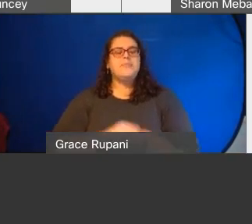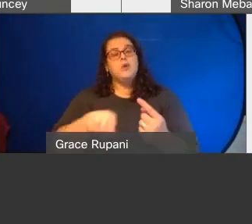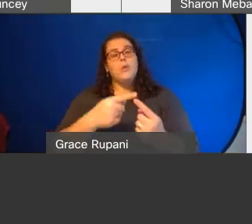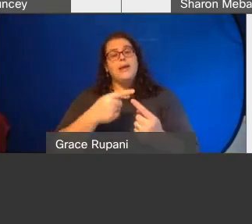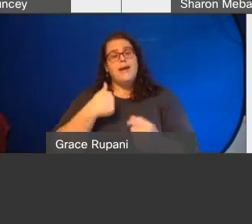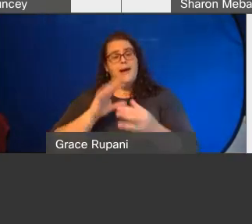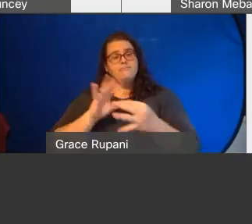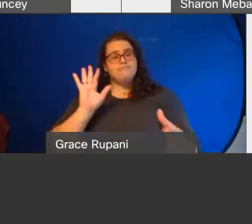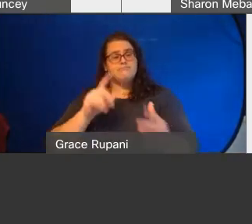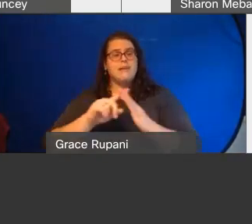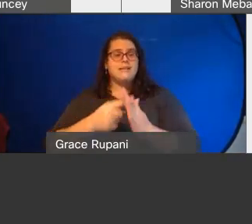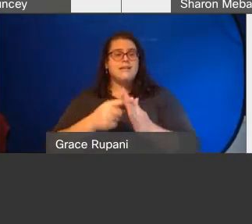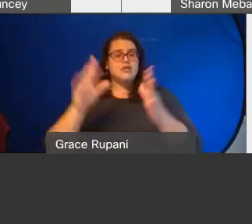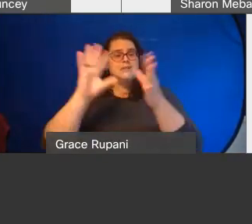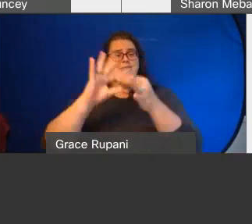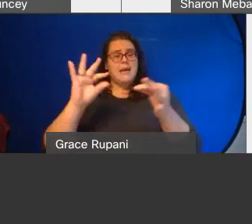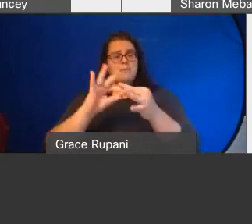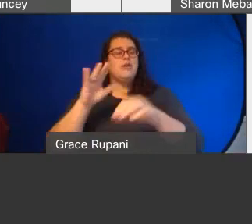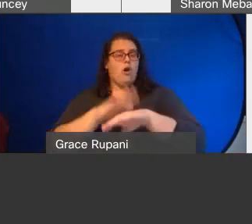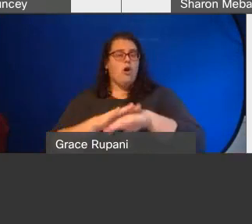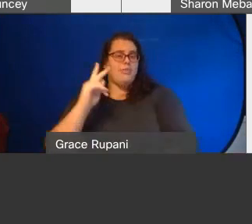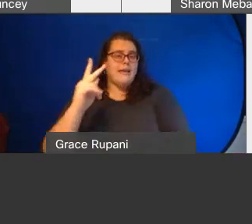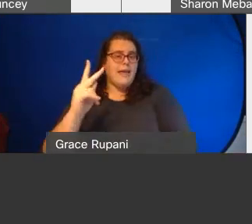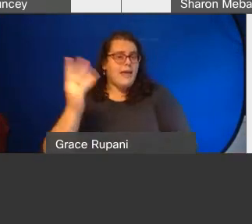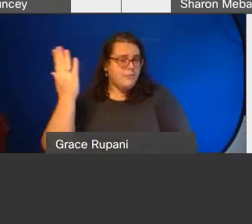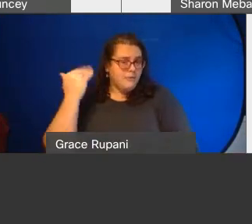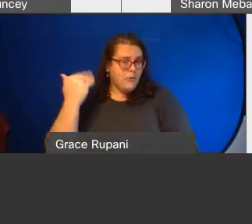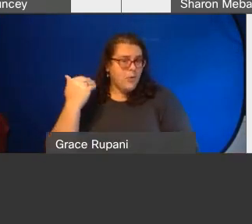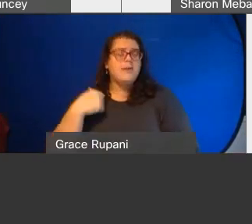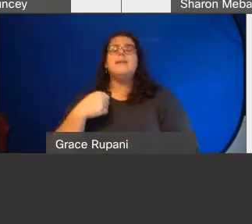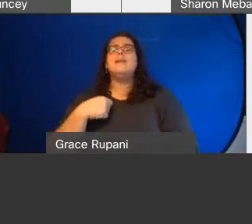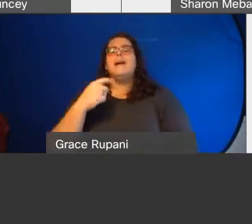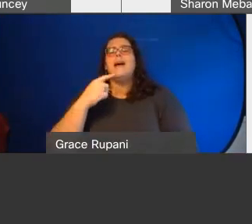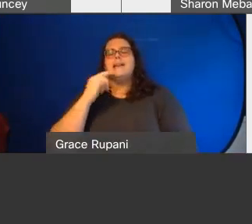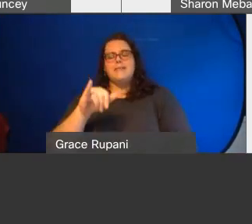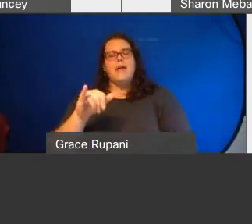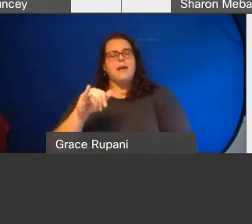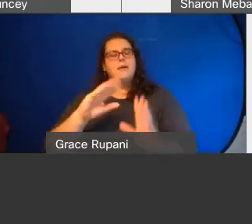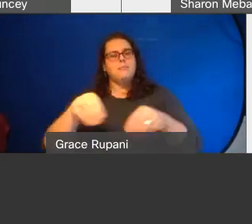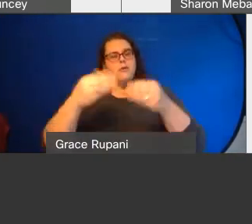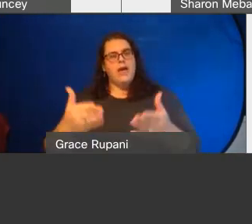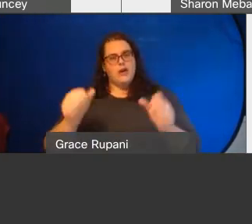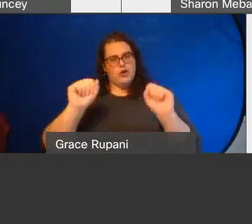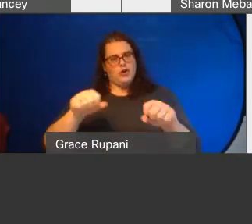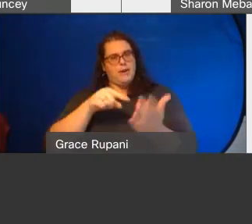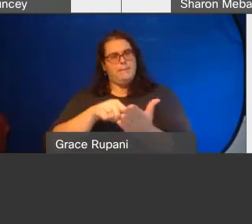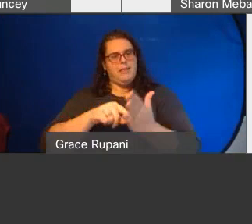the K earlier was that a provider can bill up to 90 days,